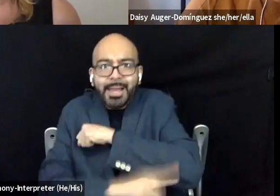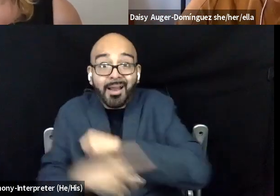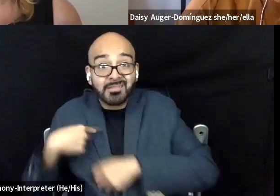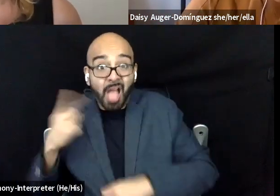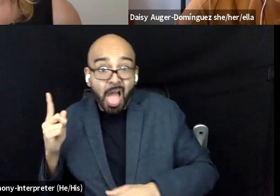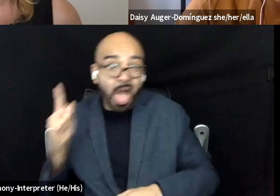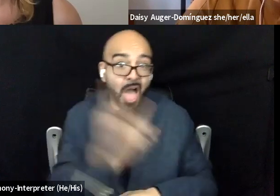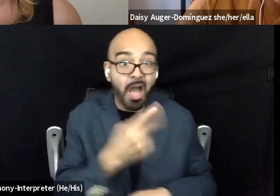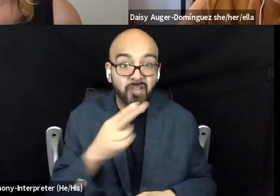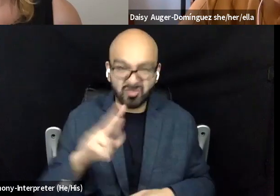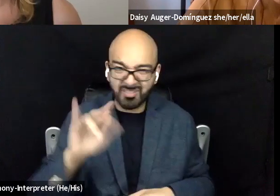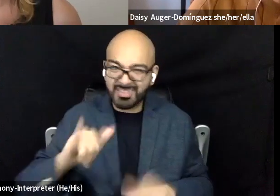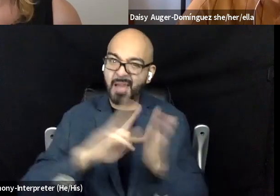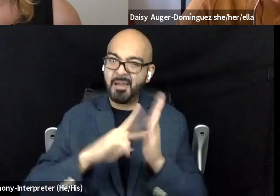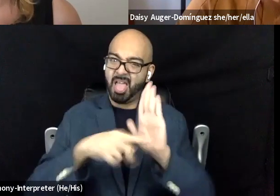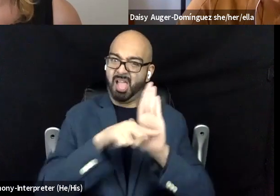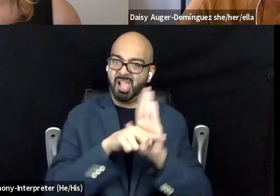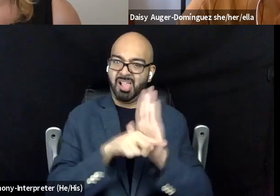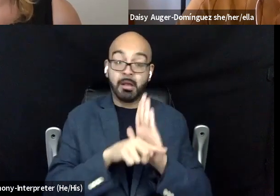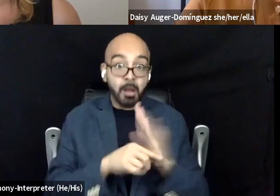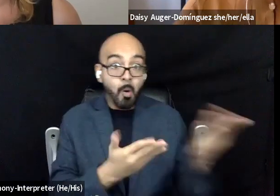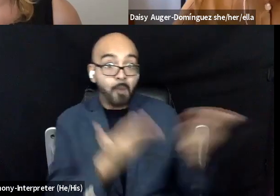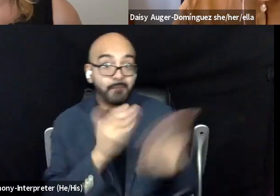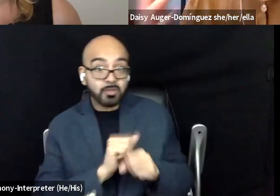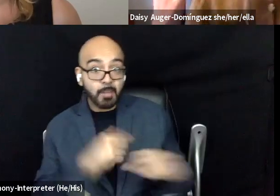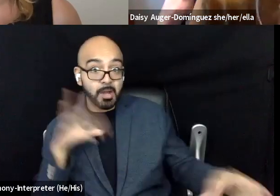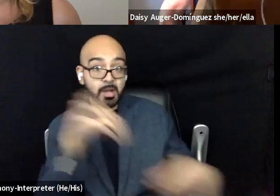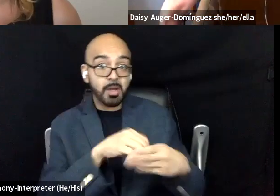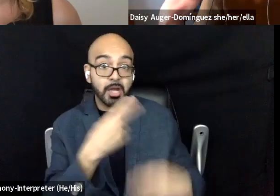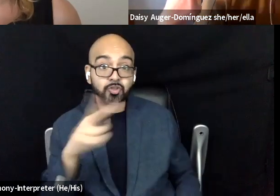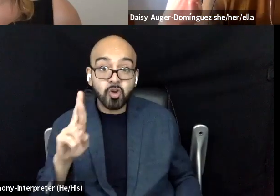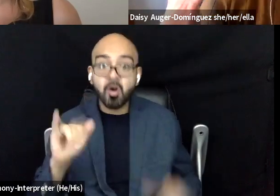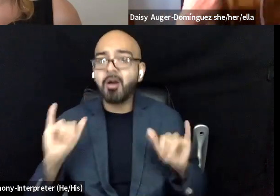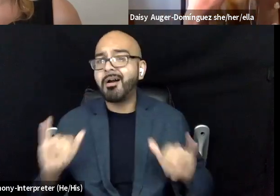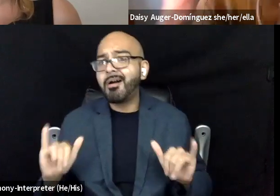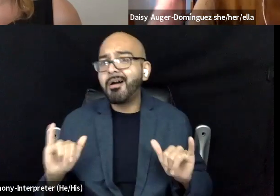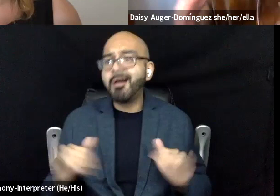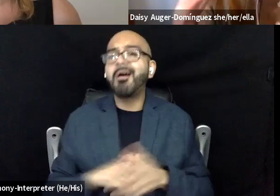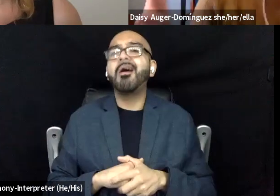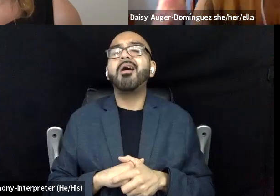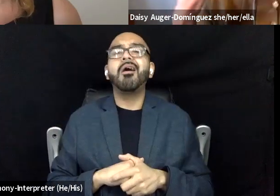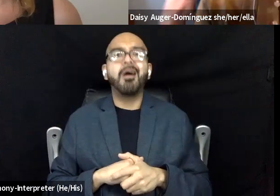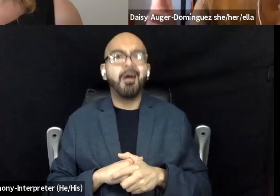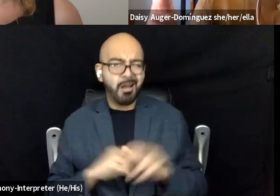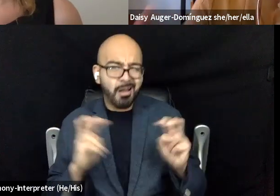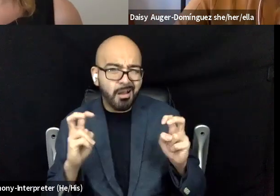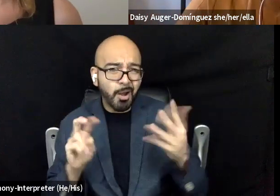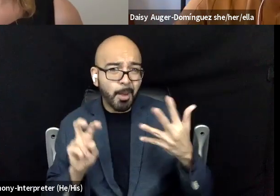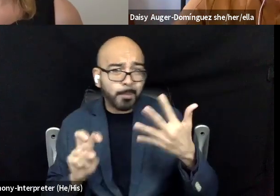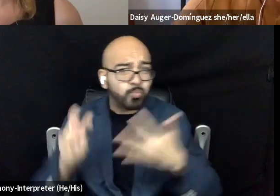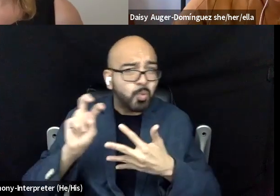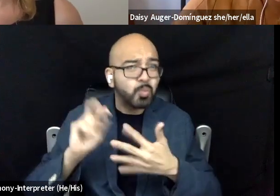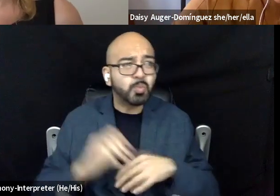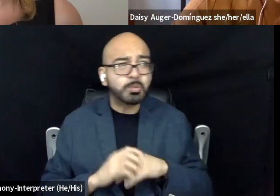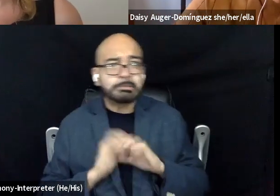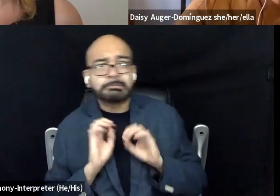and so it was the first time that I said no to what looked like a promotion, but I wasn't quite sure what it would be.